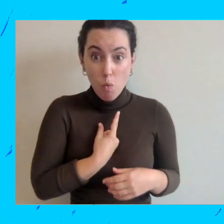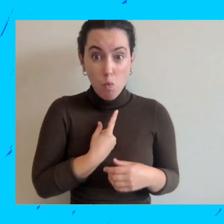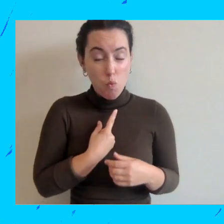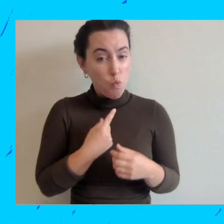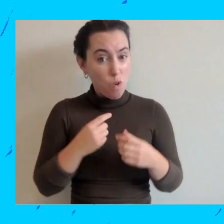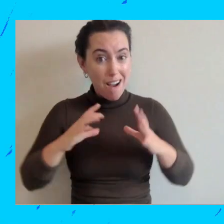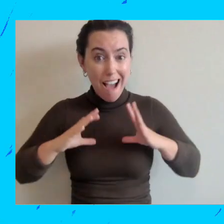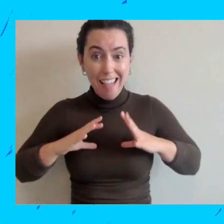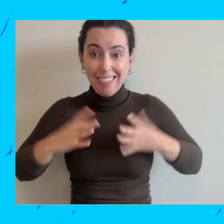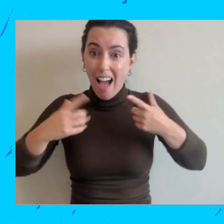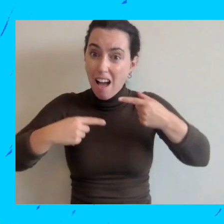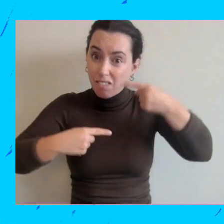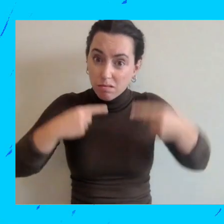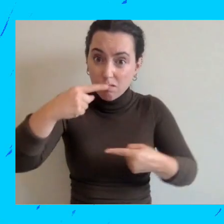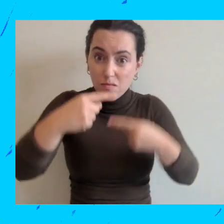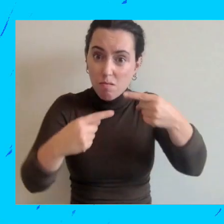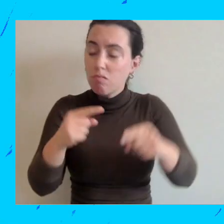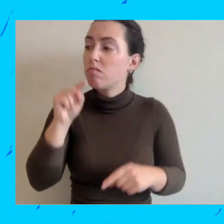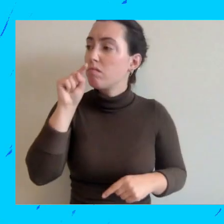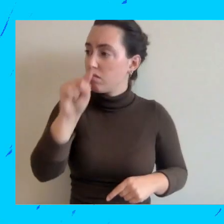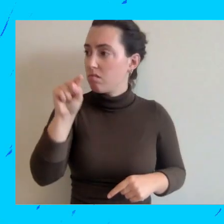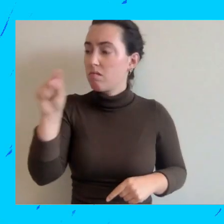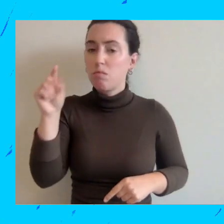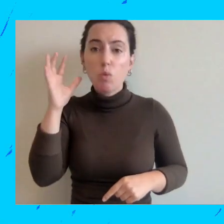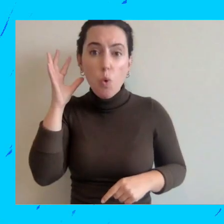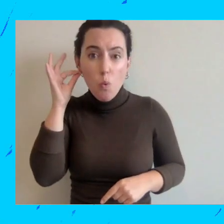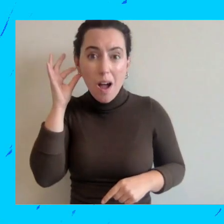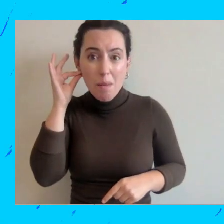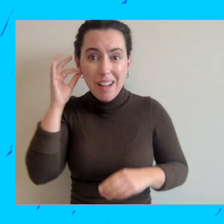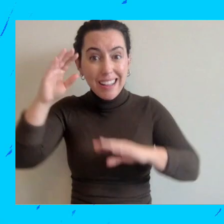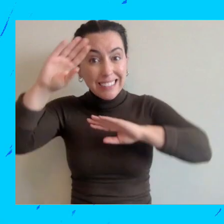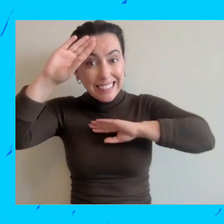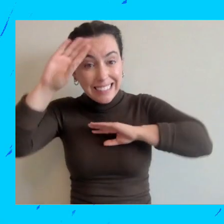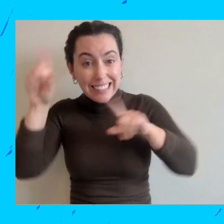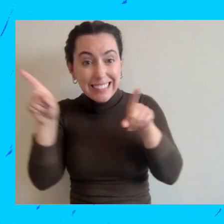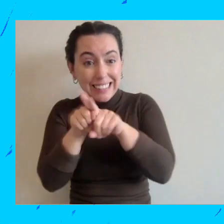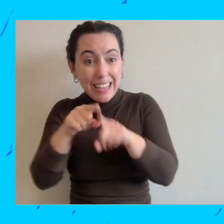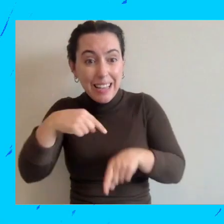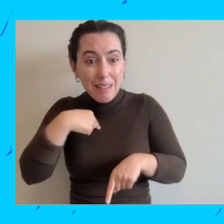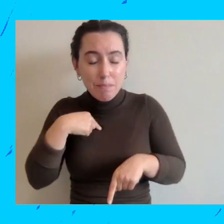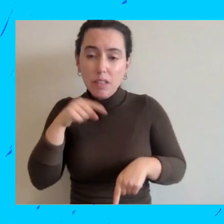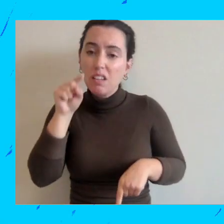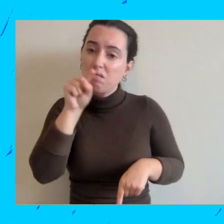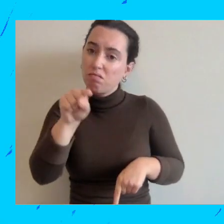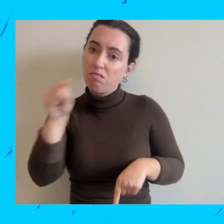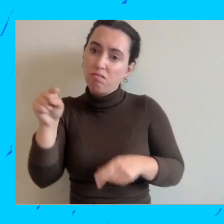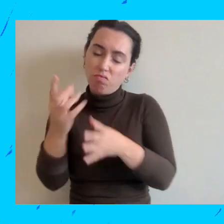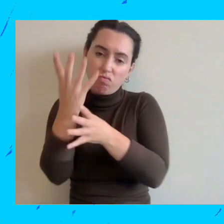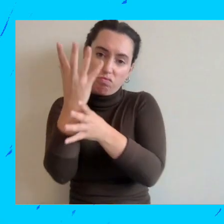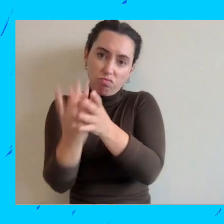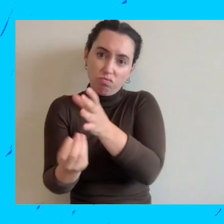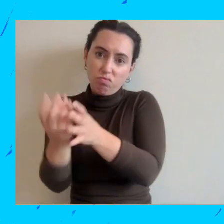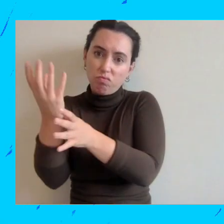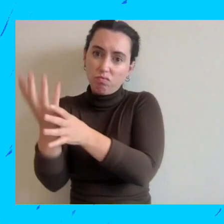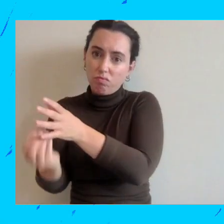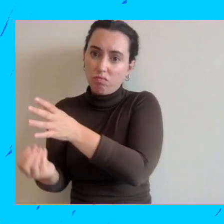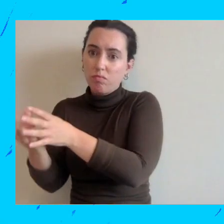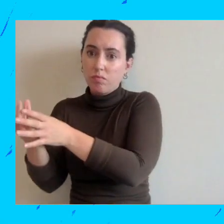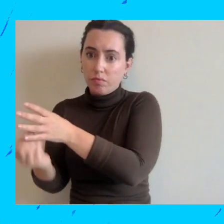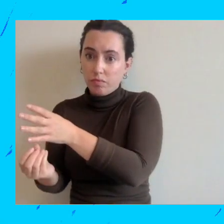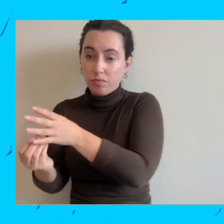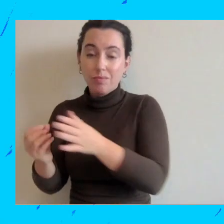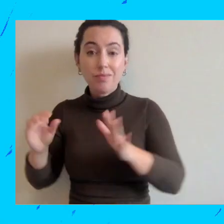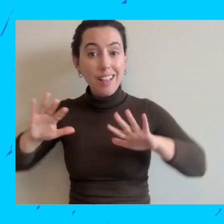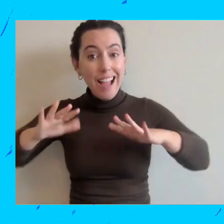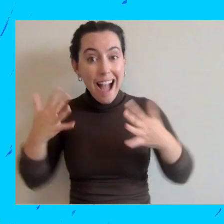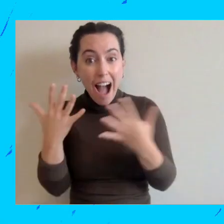my journey. I now realize that if we are to eliminate cervical cancer, the HPV is the